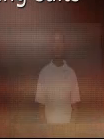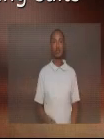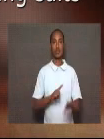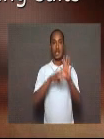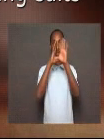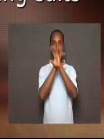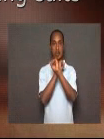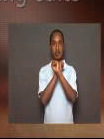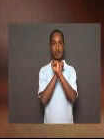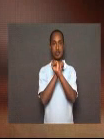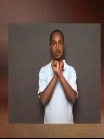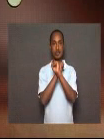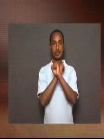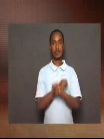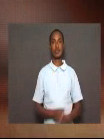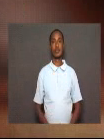Time's up.